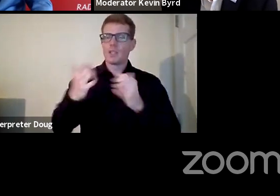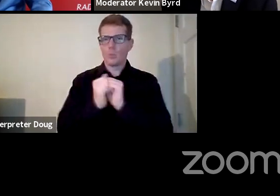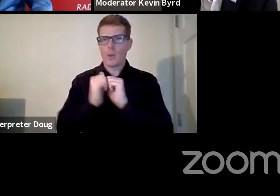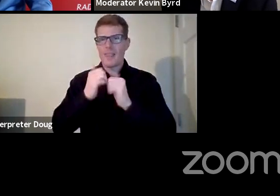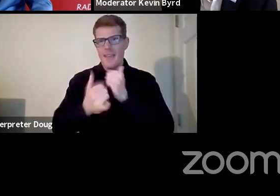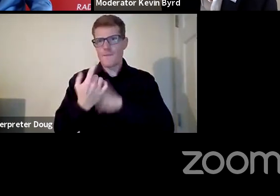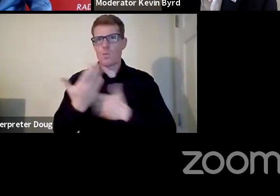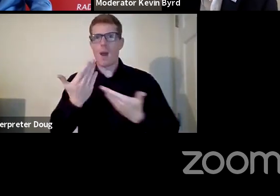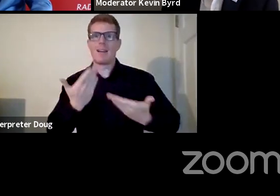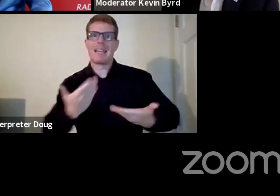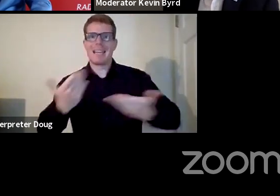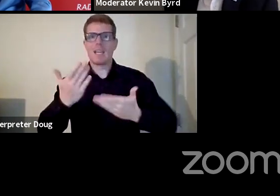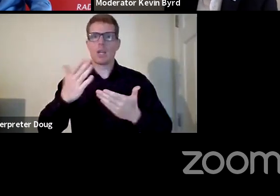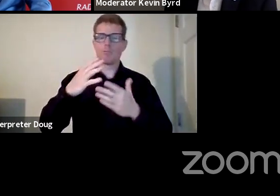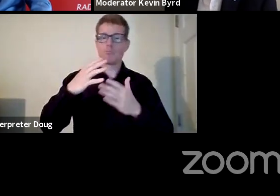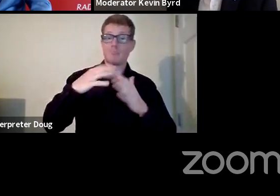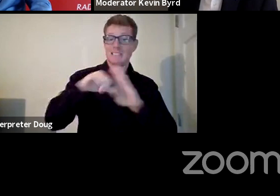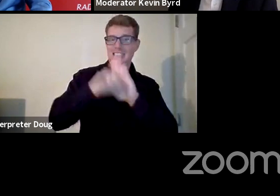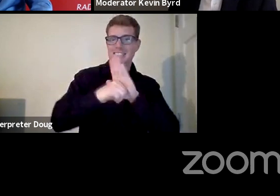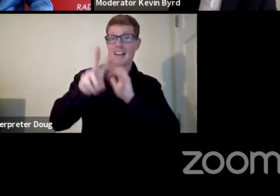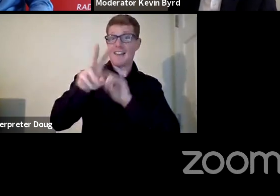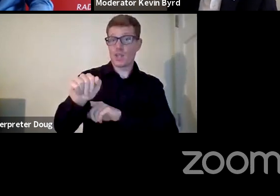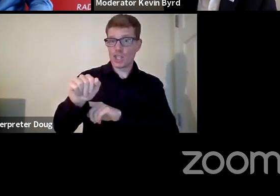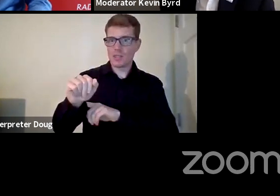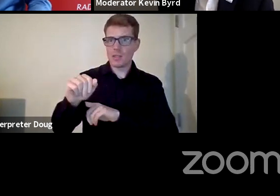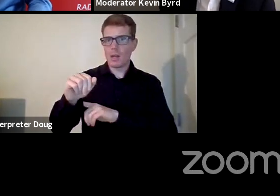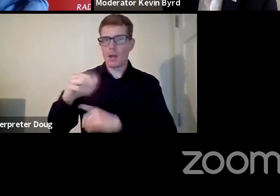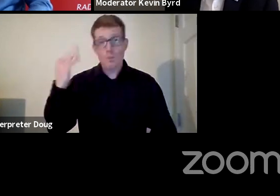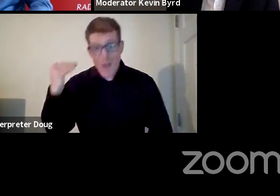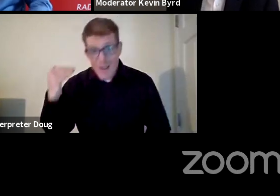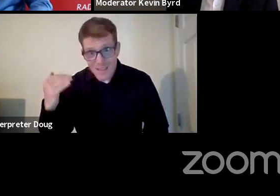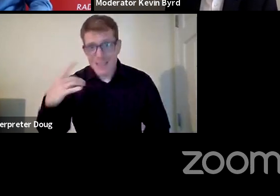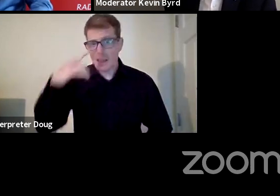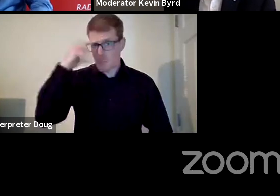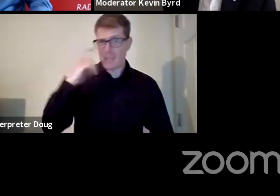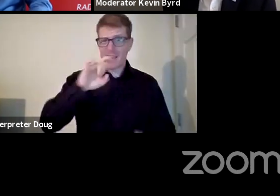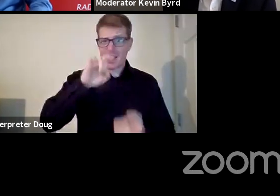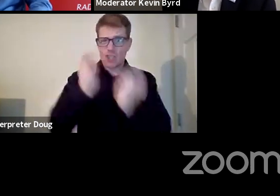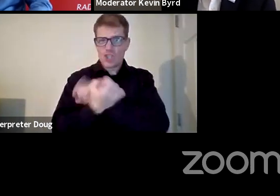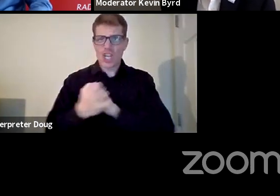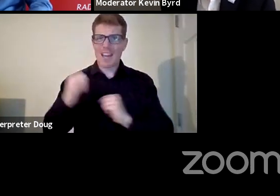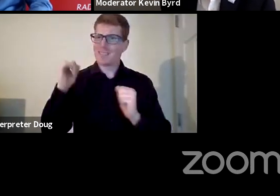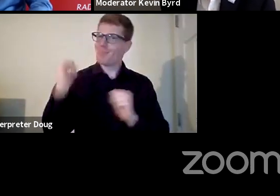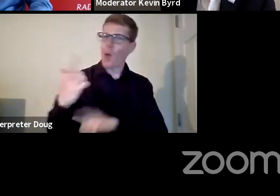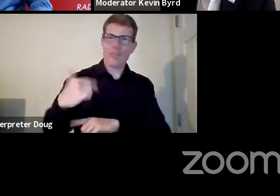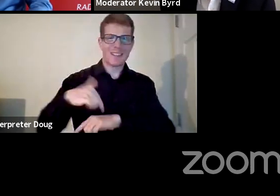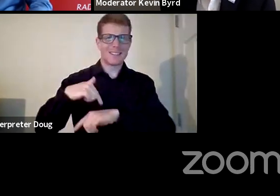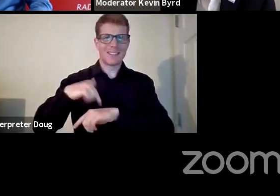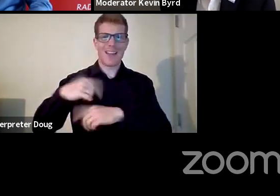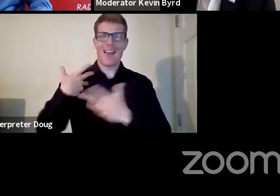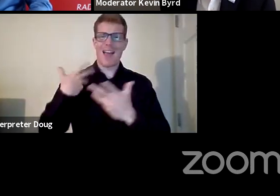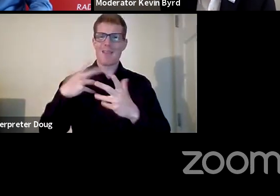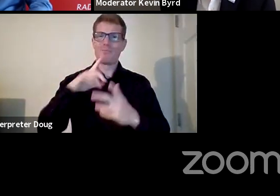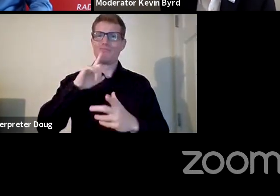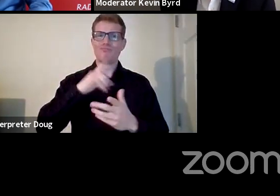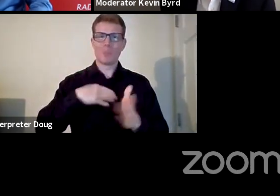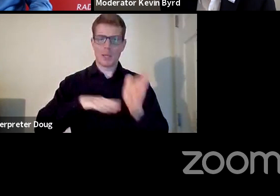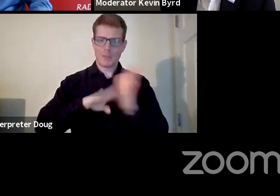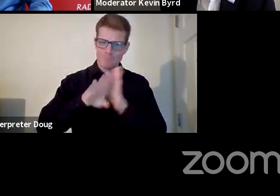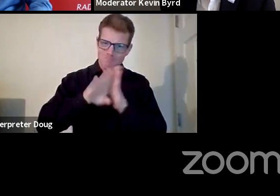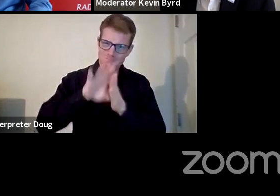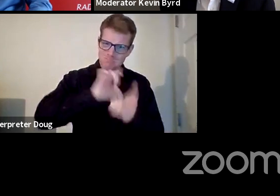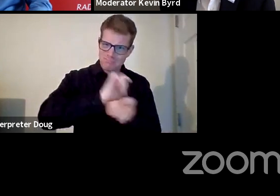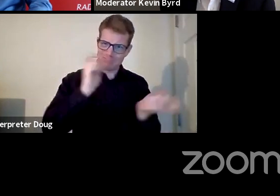community. Because it's changing all the time and evolving so quickly, I think everybody treats everybody else as a source